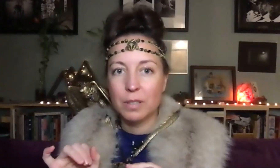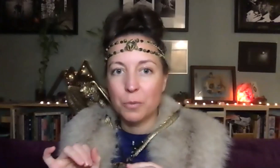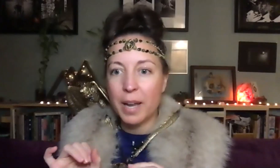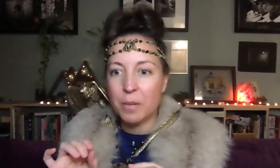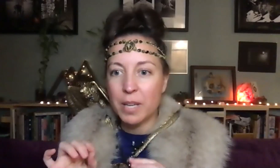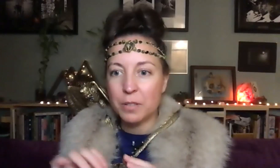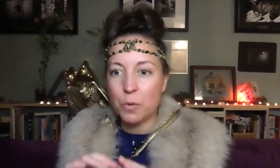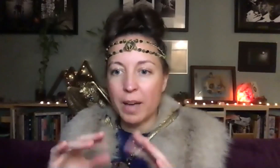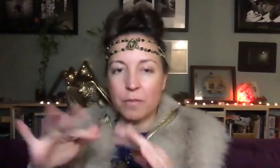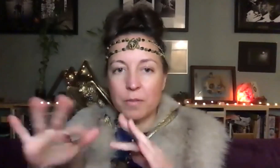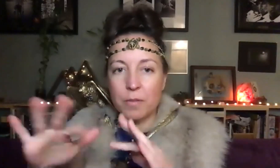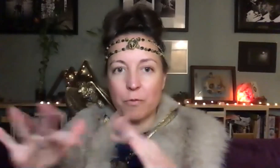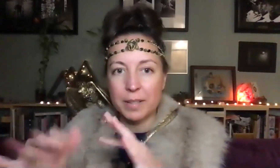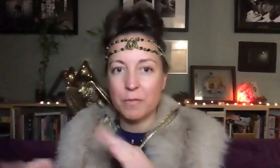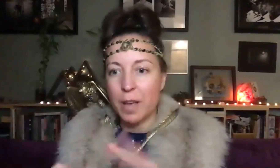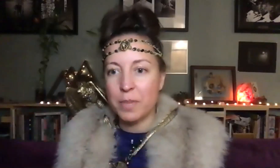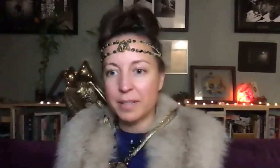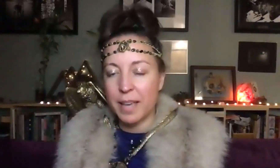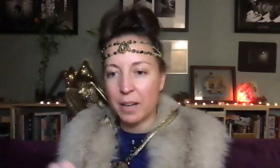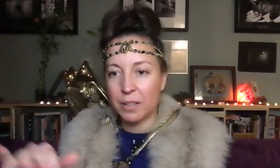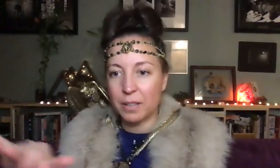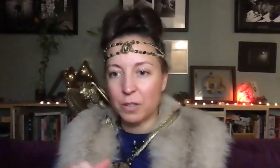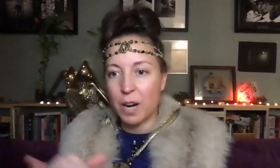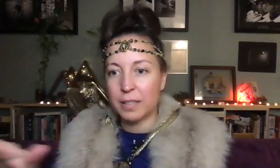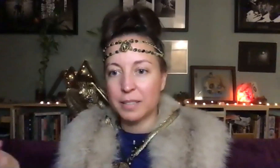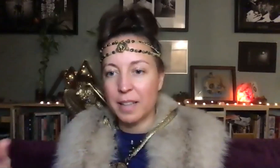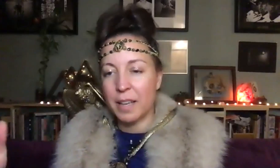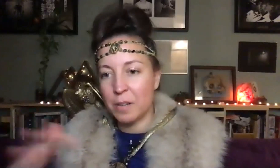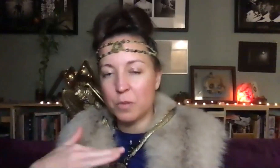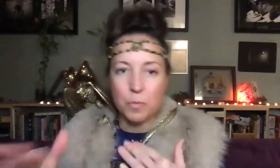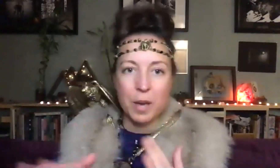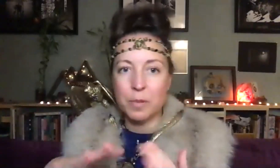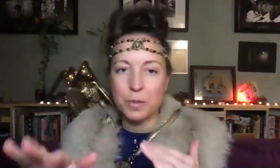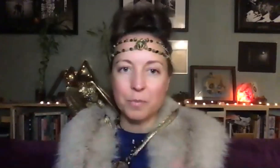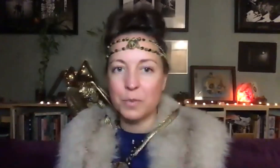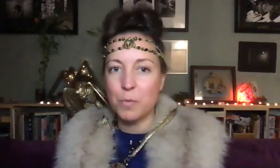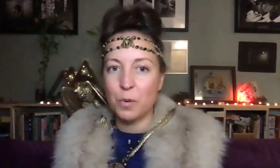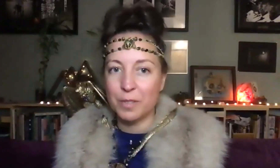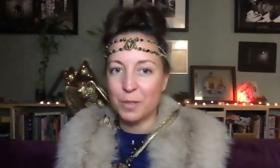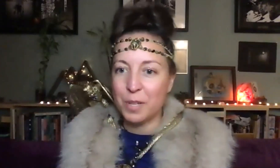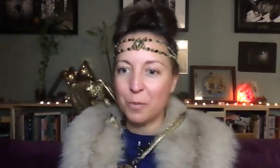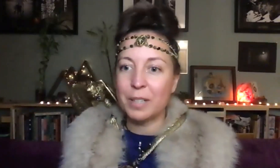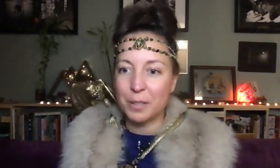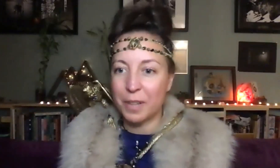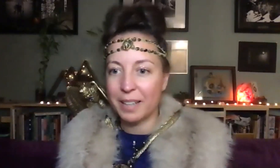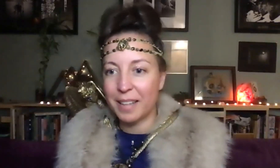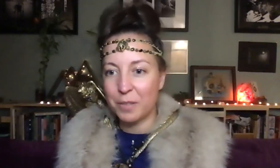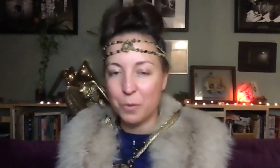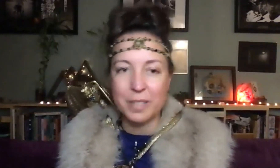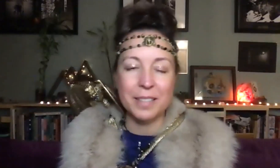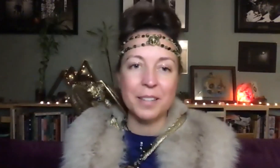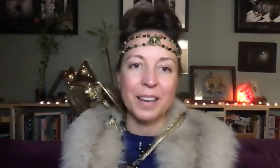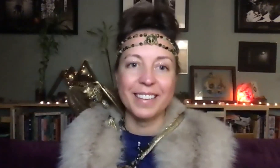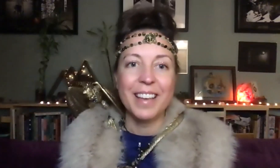travel, right? Because you have friends and family scattered across, and then to be able to move and do what you want to do, right? That